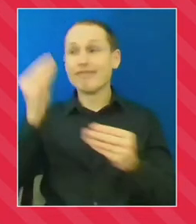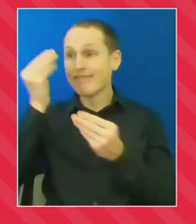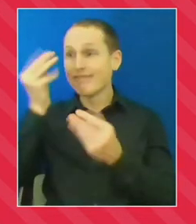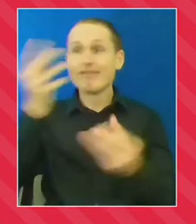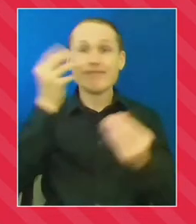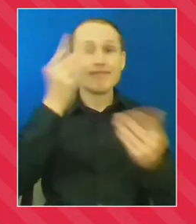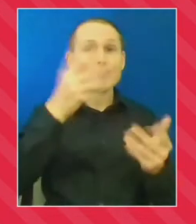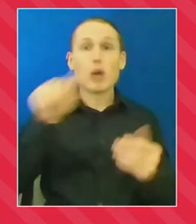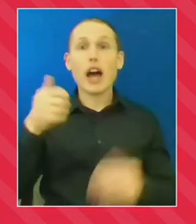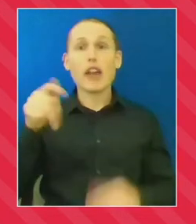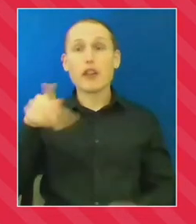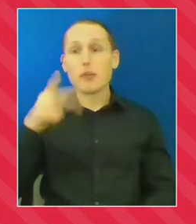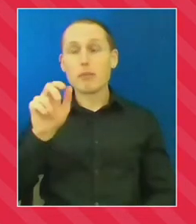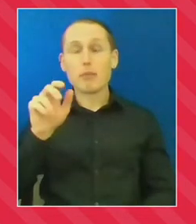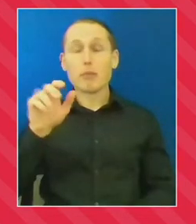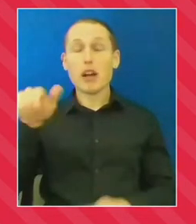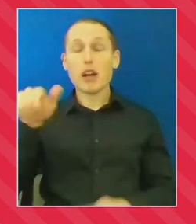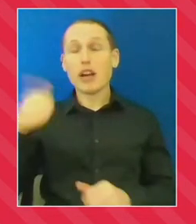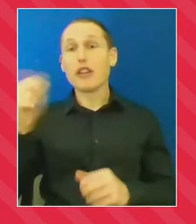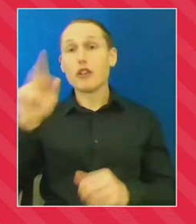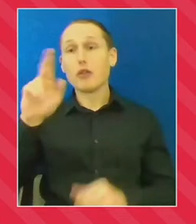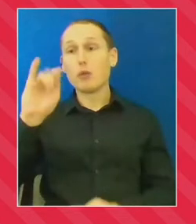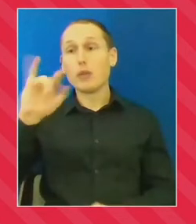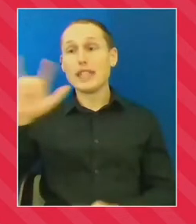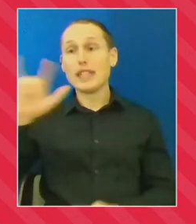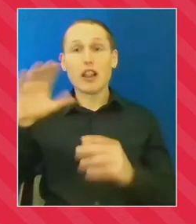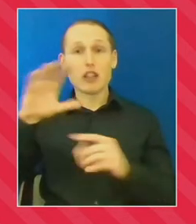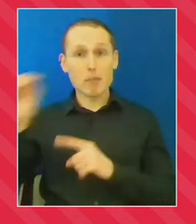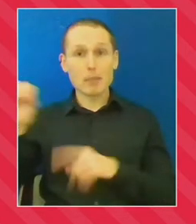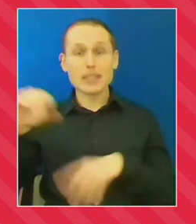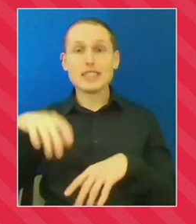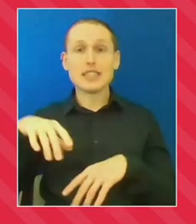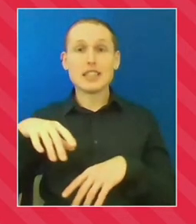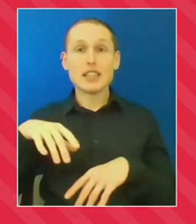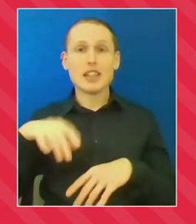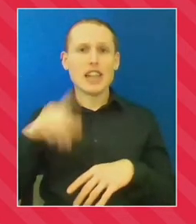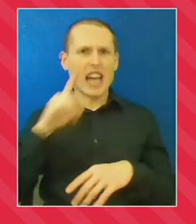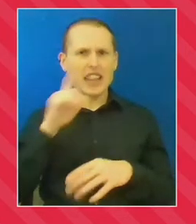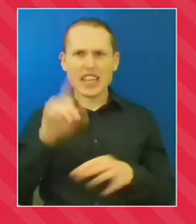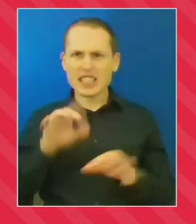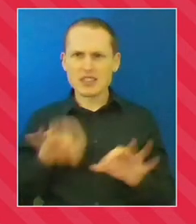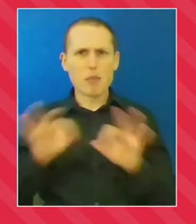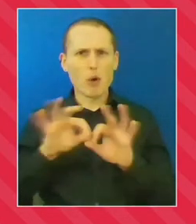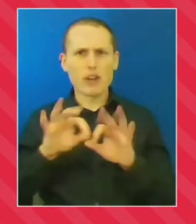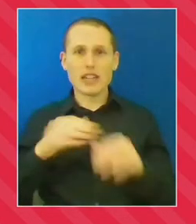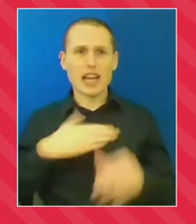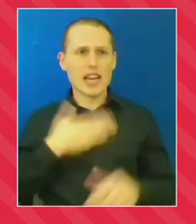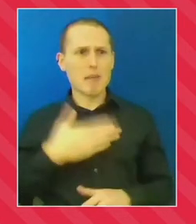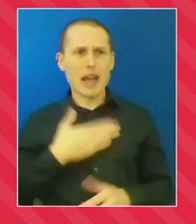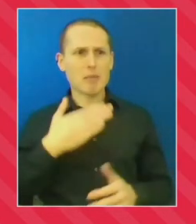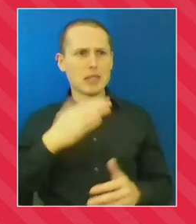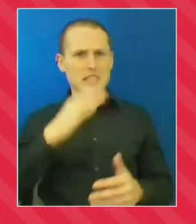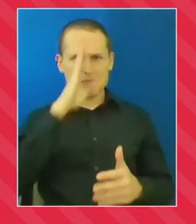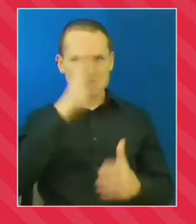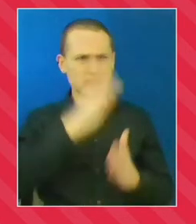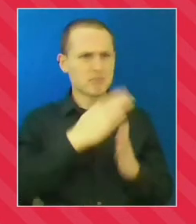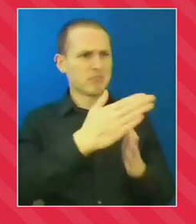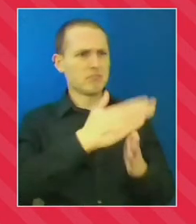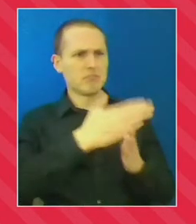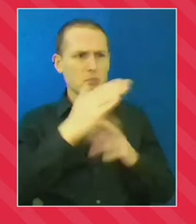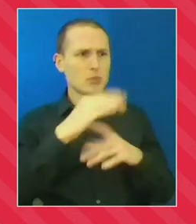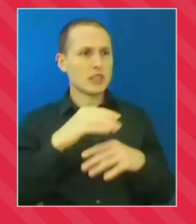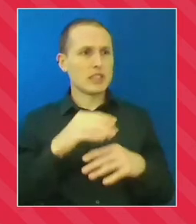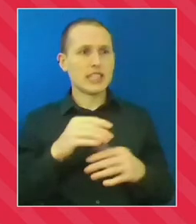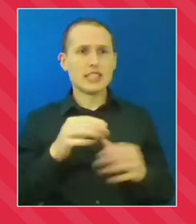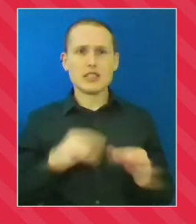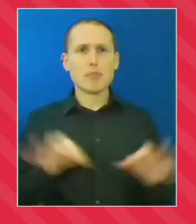companies. And we're happy to do that. I think it's important, and it's beholden to all of us to move people to a healthier place. So. I